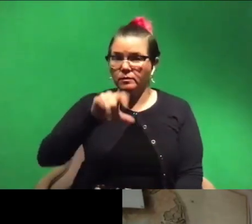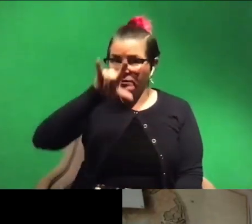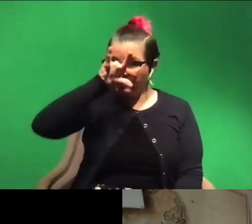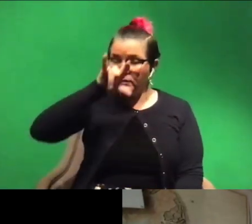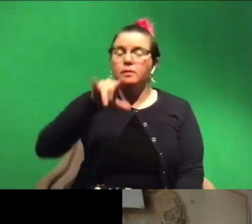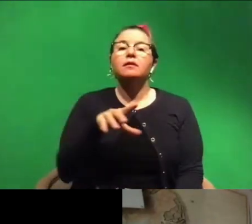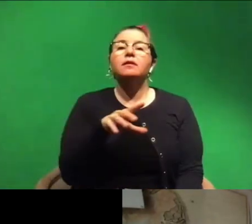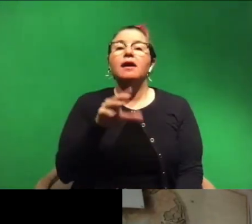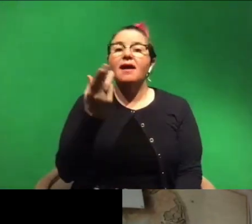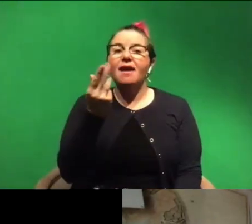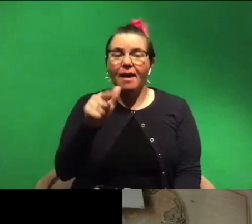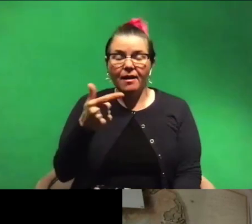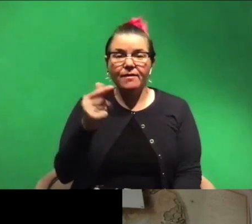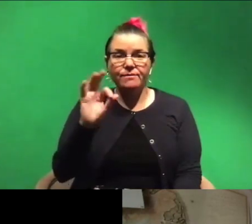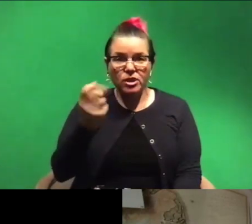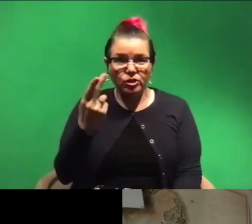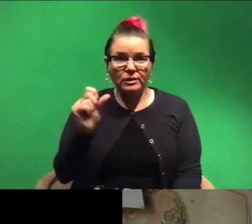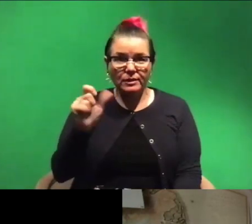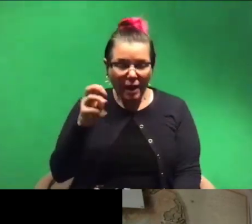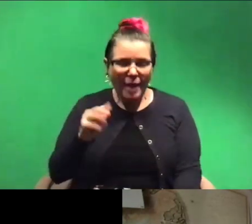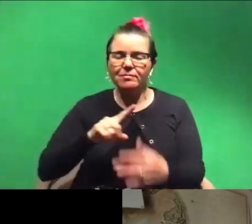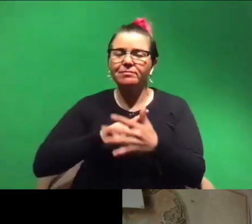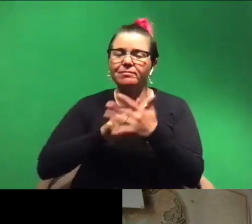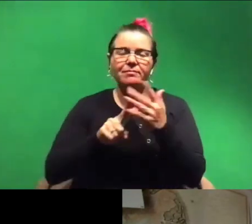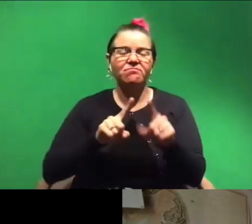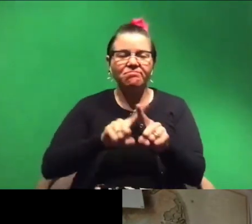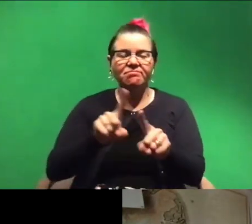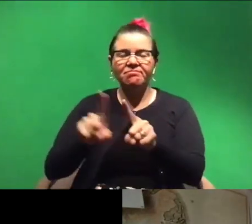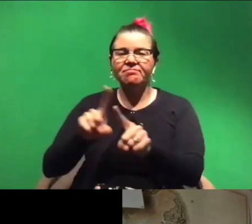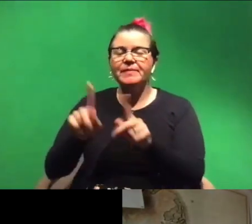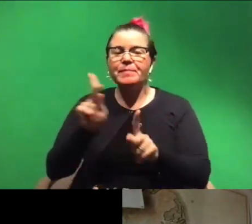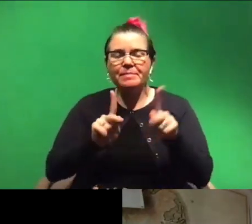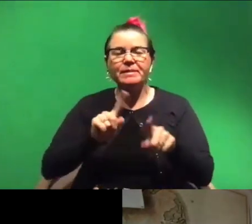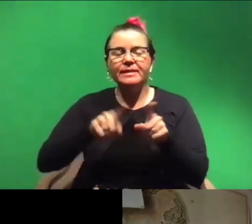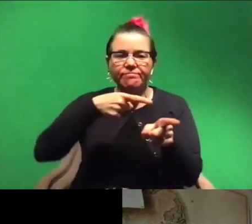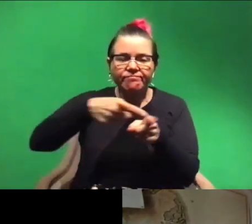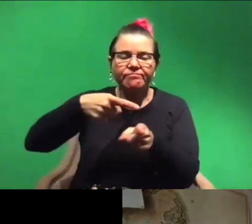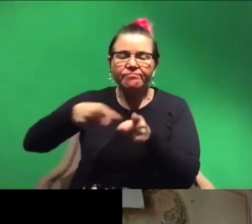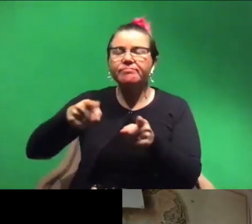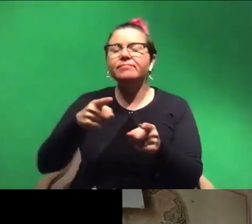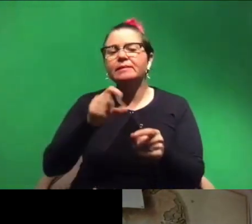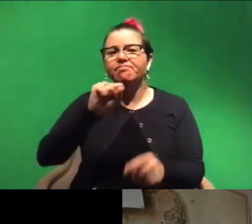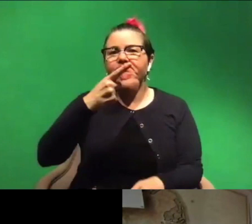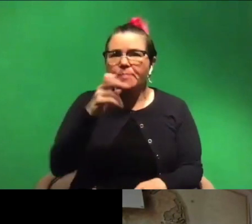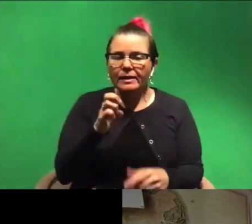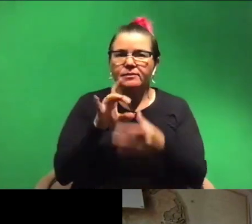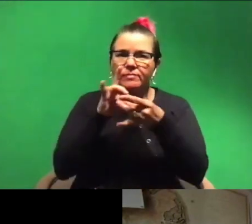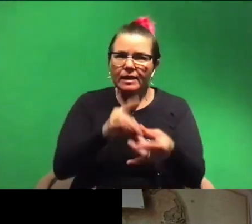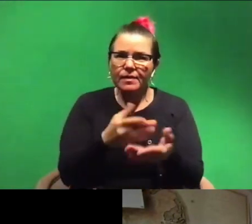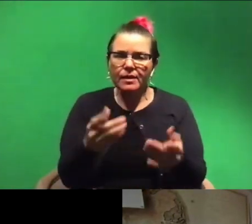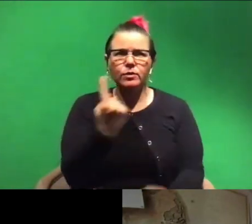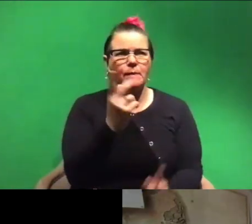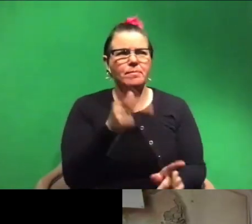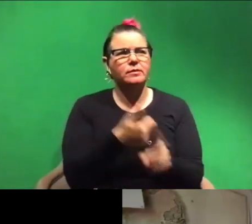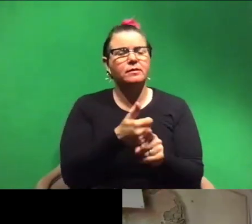studies hagfish slime. We've got a bunch of people who do a bunch of different aspects of space things. So one person